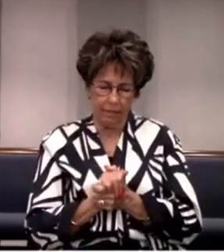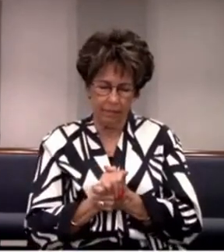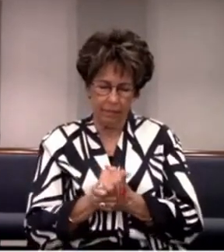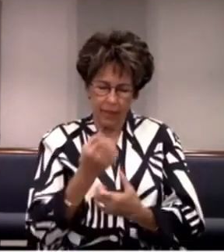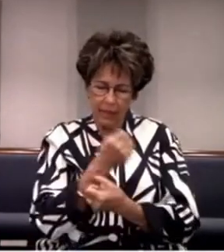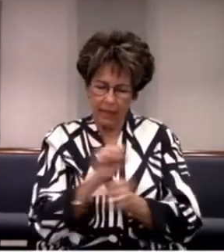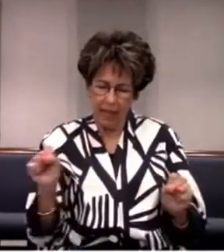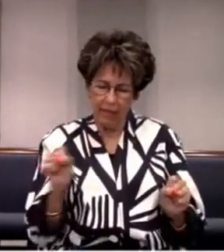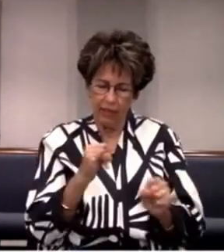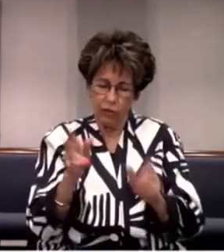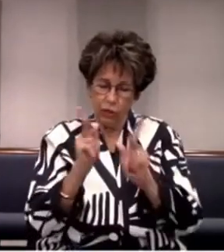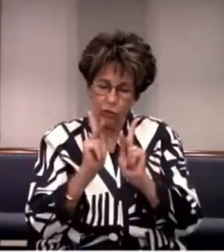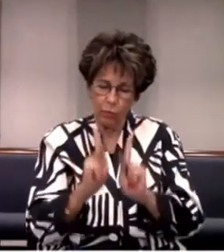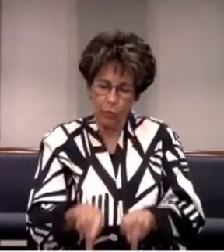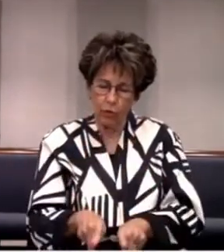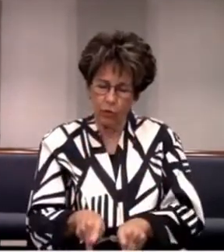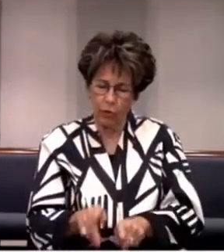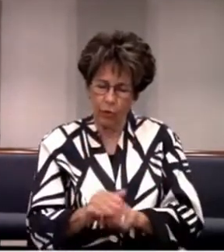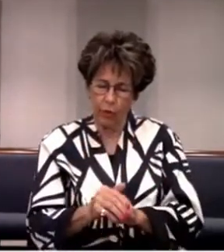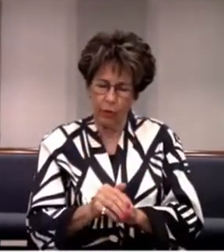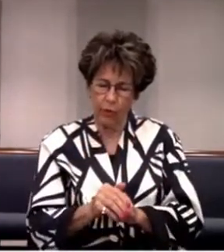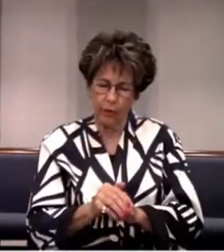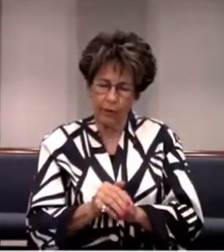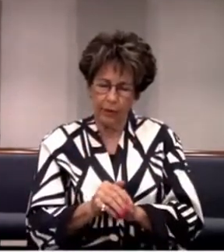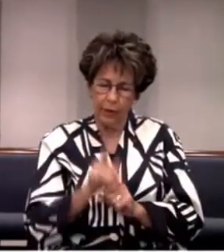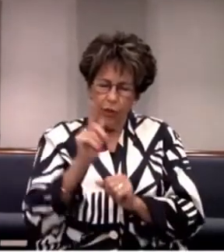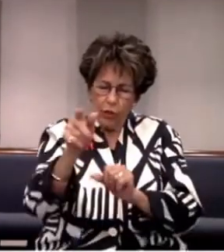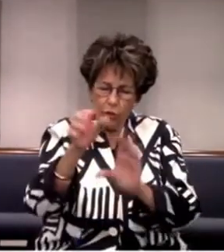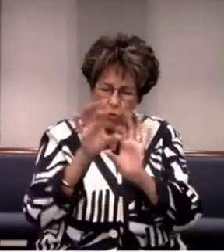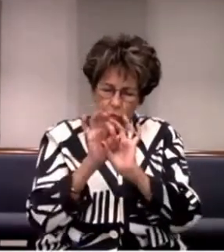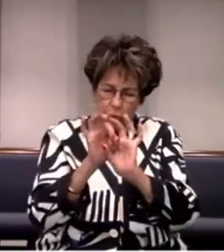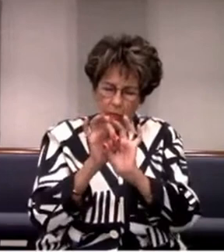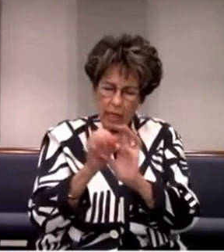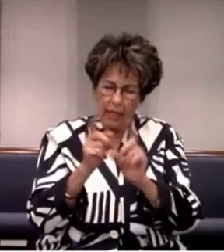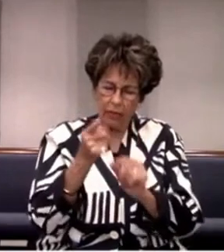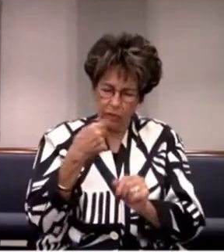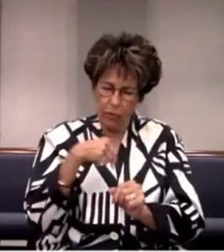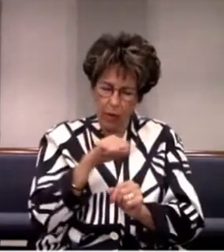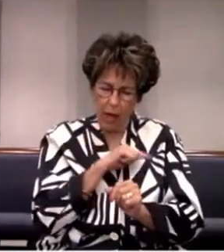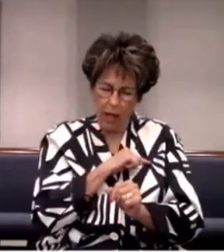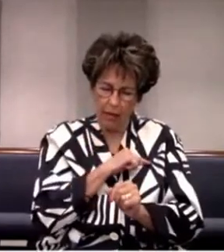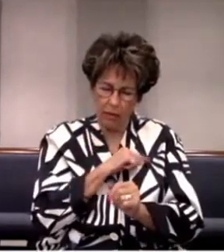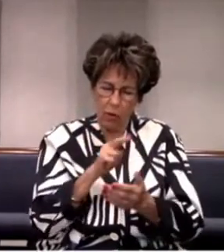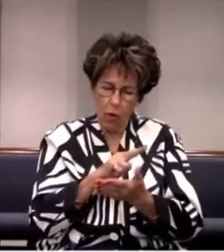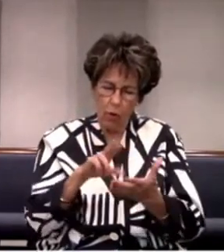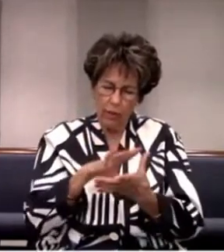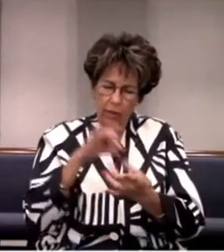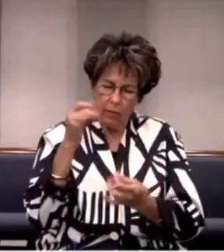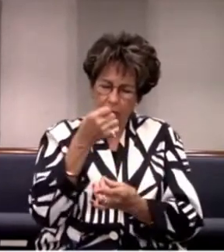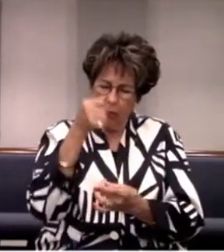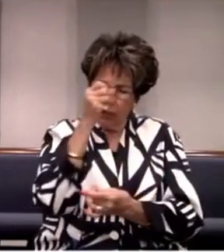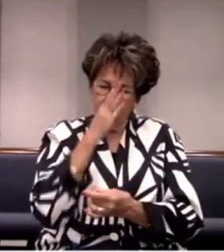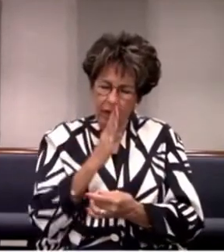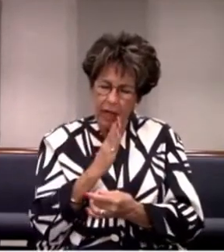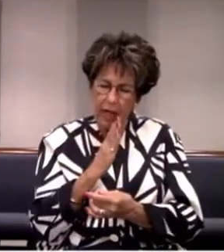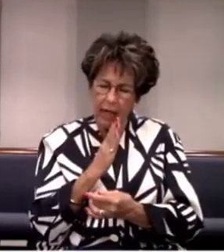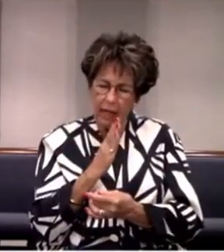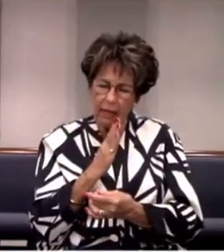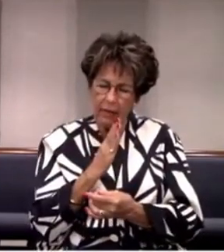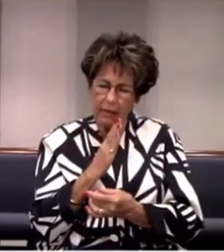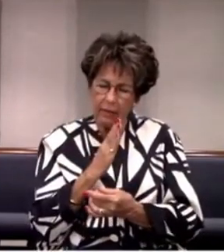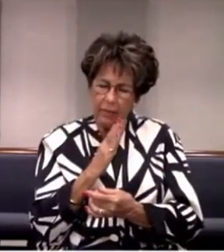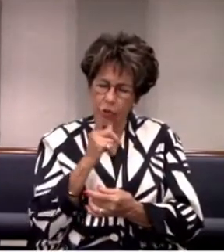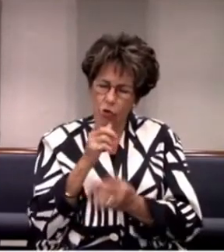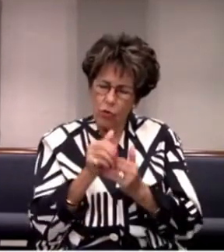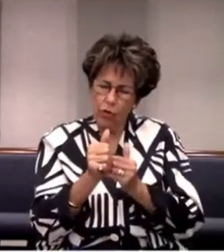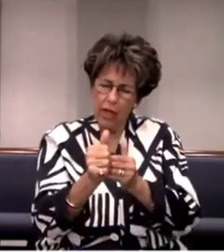Salvation is personal. You relate to us through that, through the precious Holy Spirit of God. You lead us, you guide